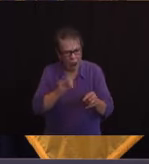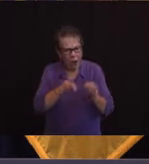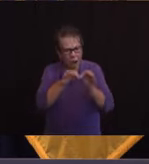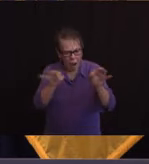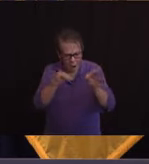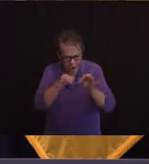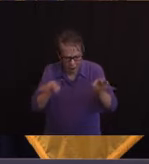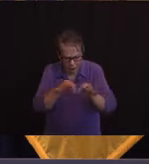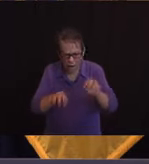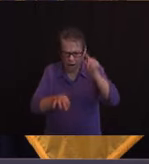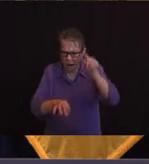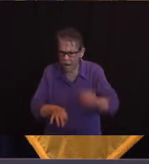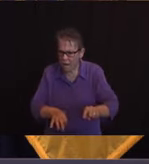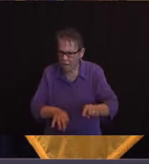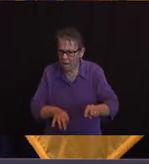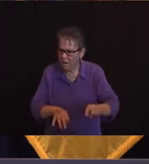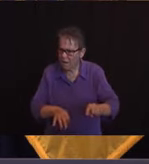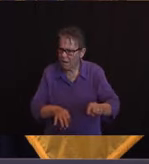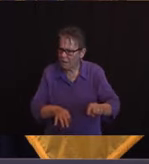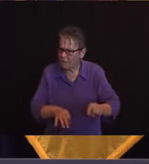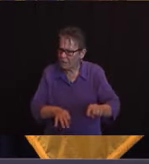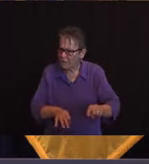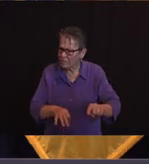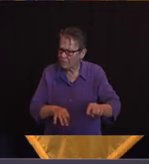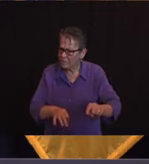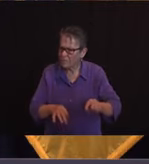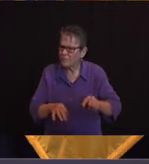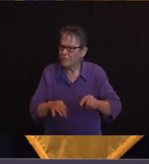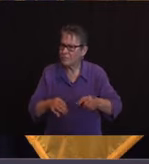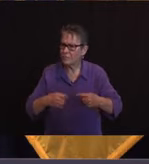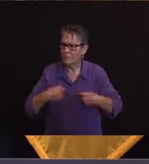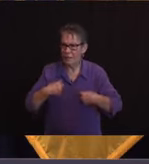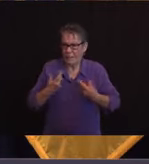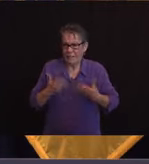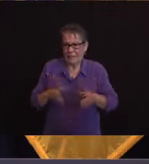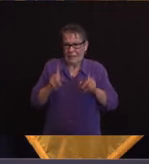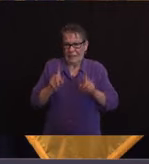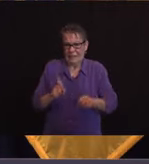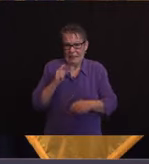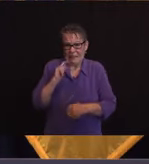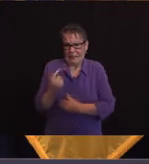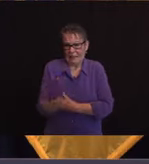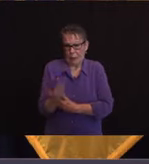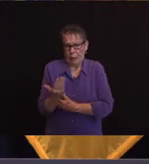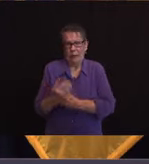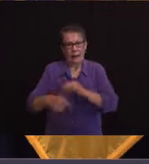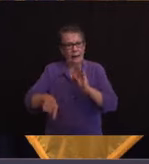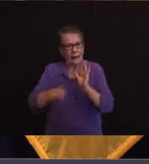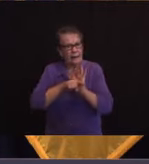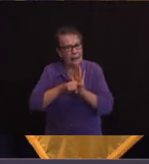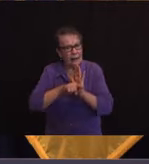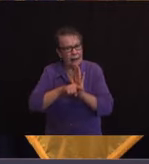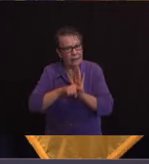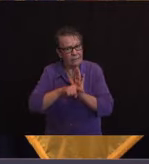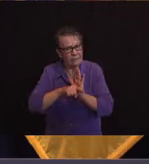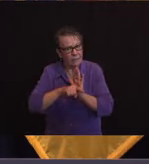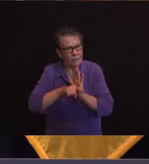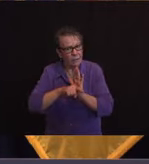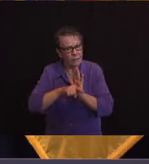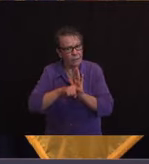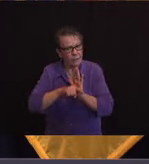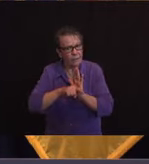regular routine. It was negative, thank God. But if it had been positive, first of all, I wouldn't be here. But secondly, Judy would have had somebody give me